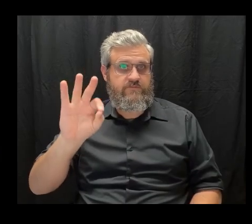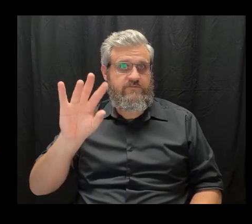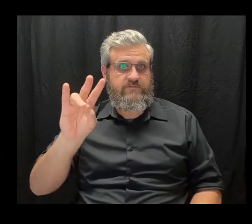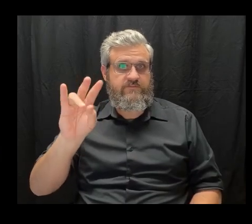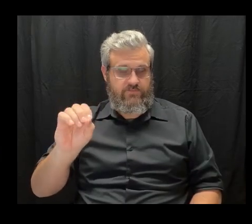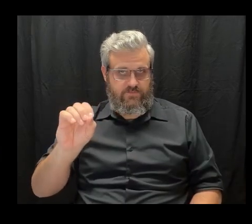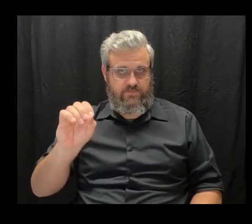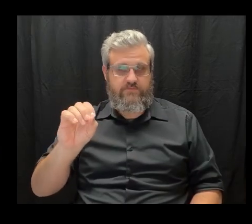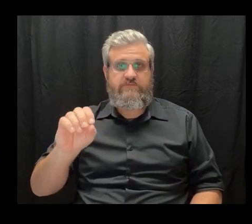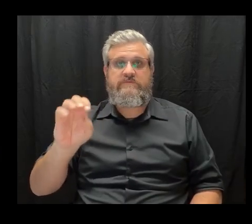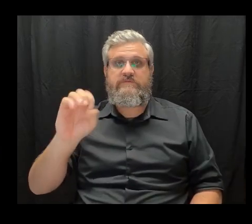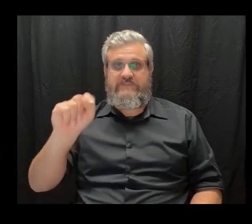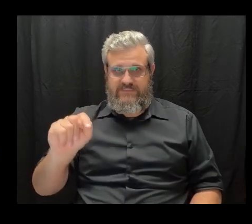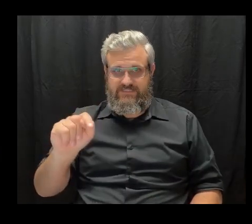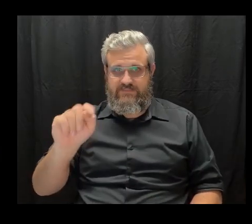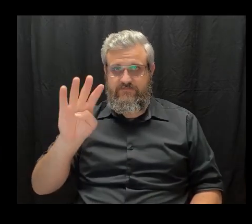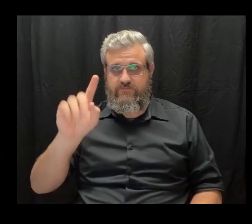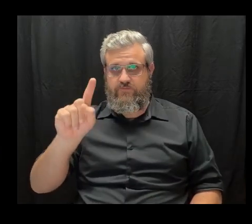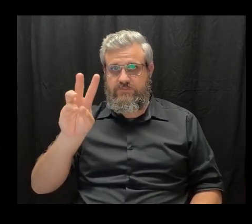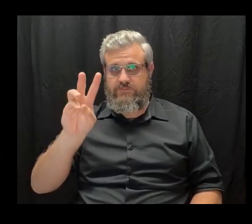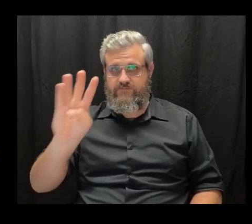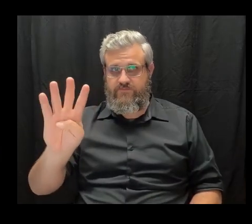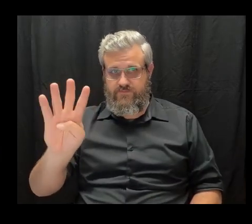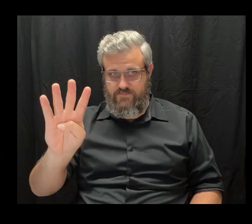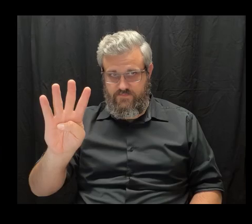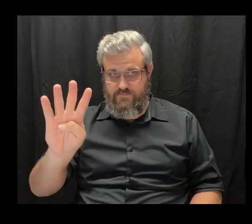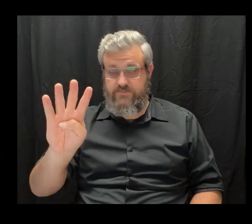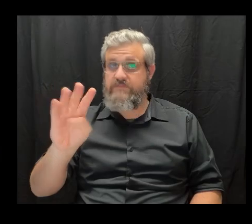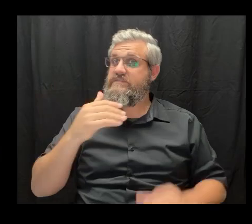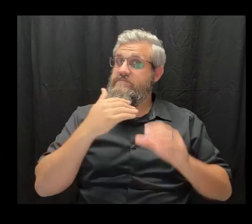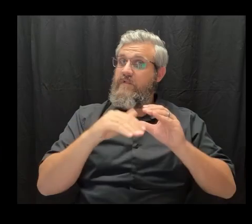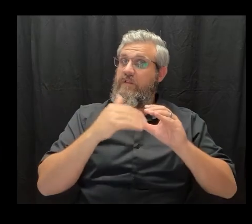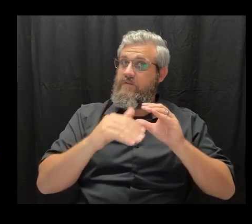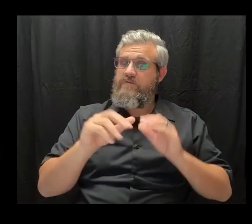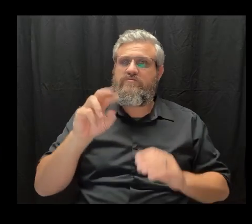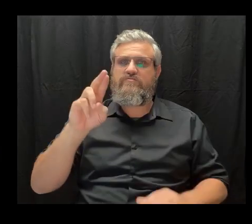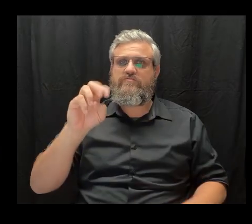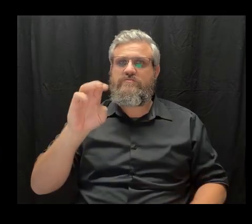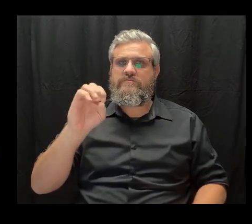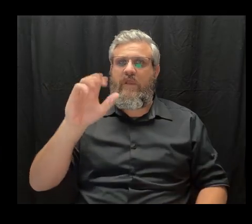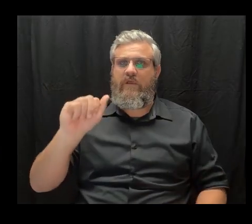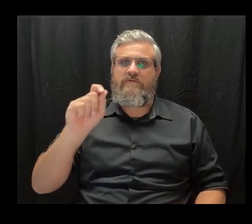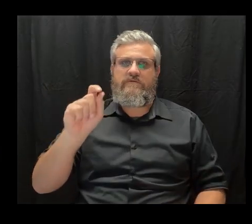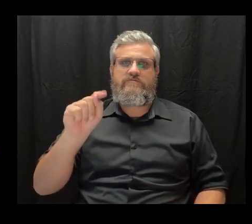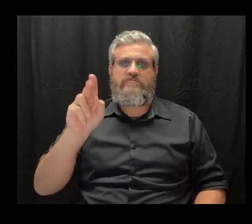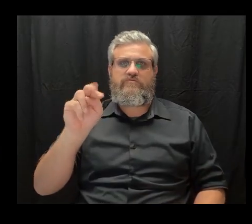502-564-4970, extension 4164, or by email at